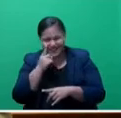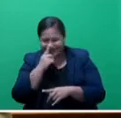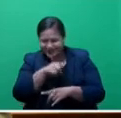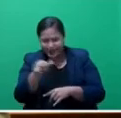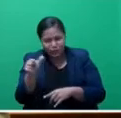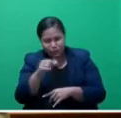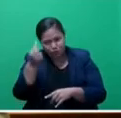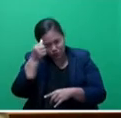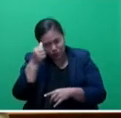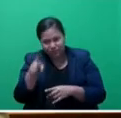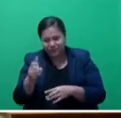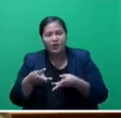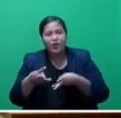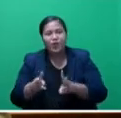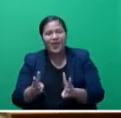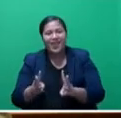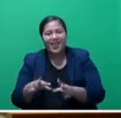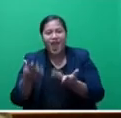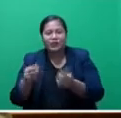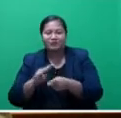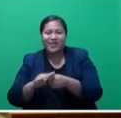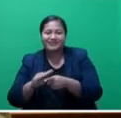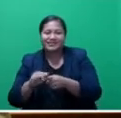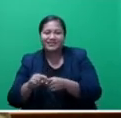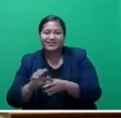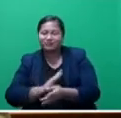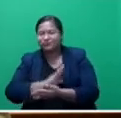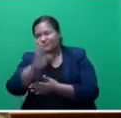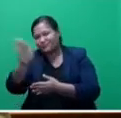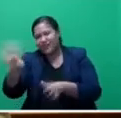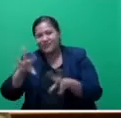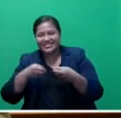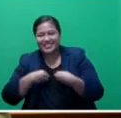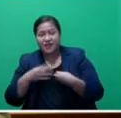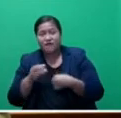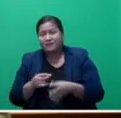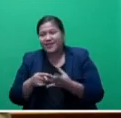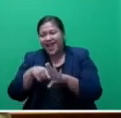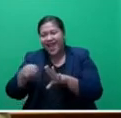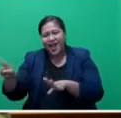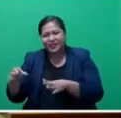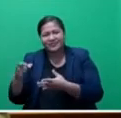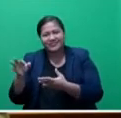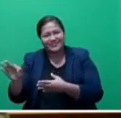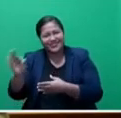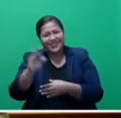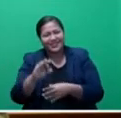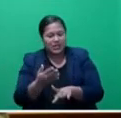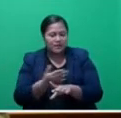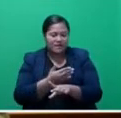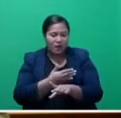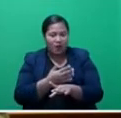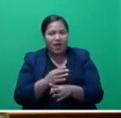of the means and ways for messaging and news before, during and after the